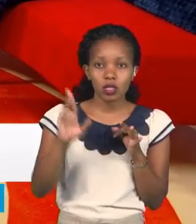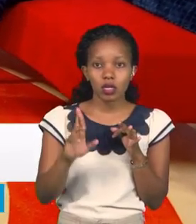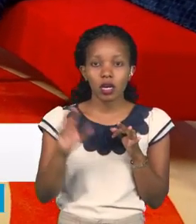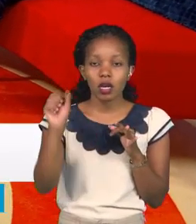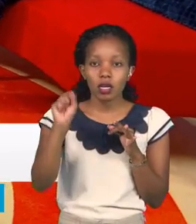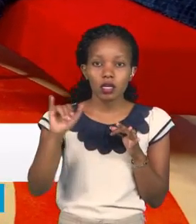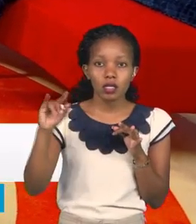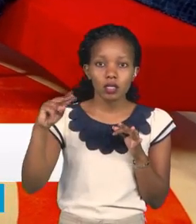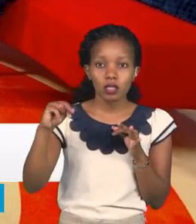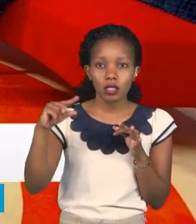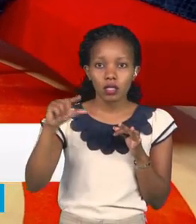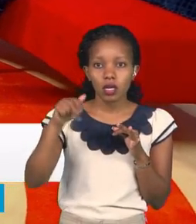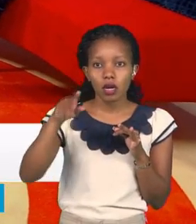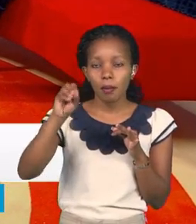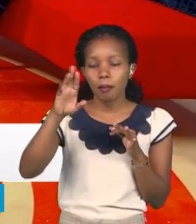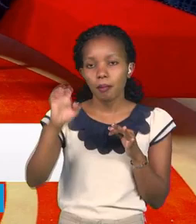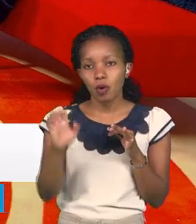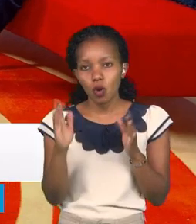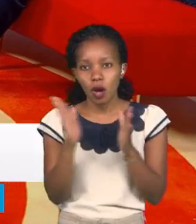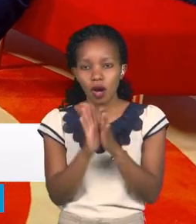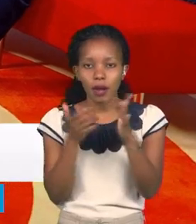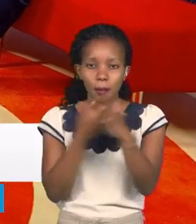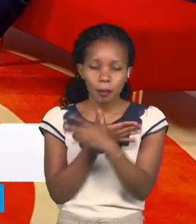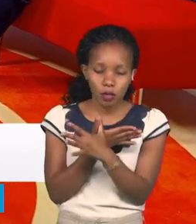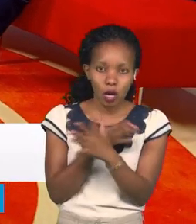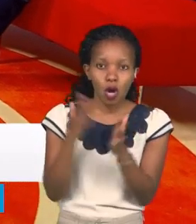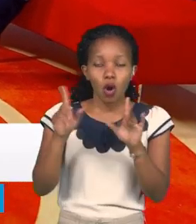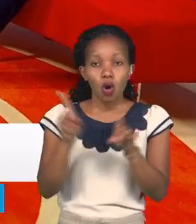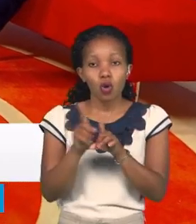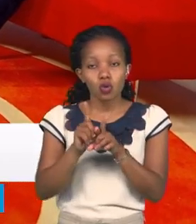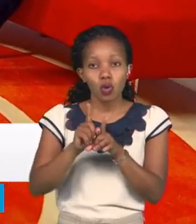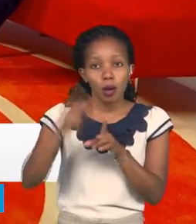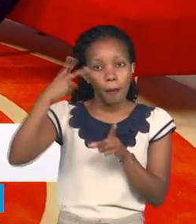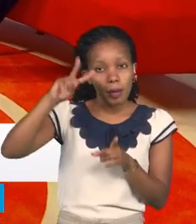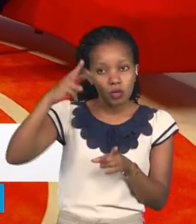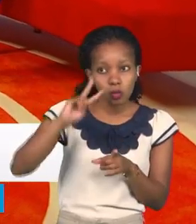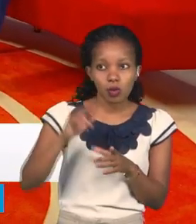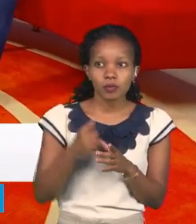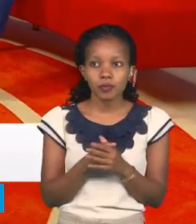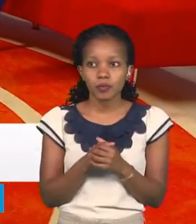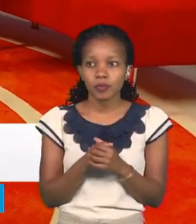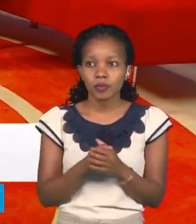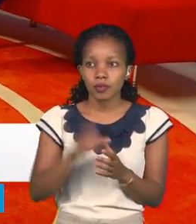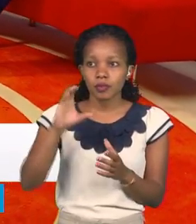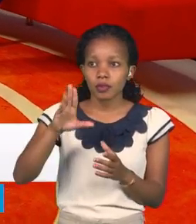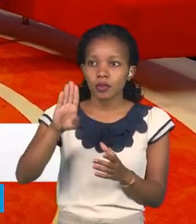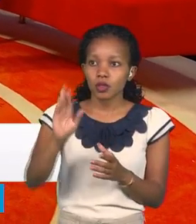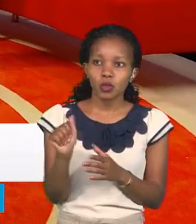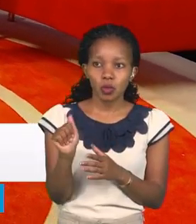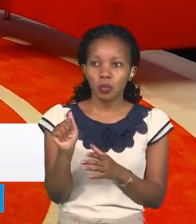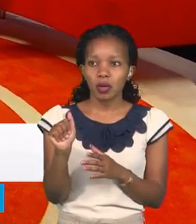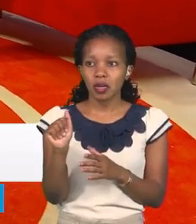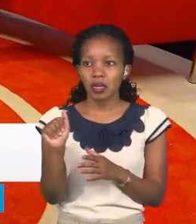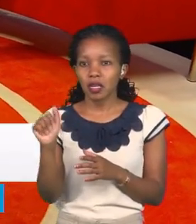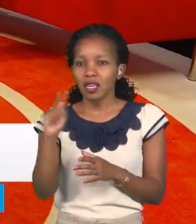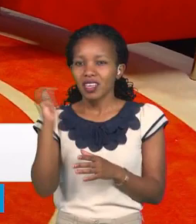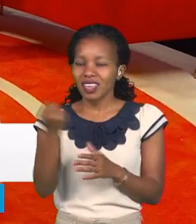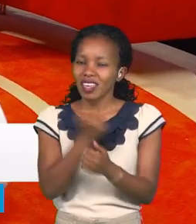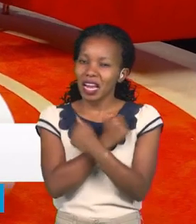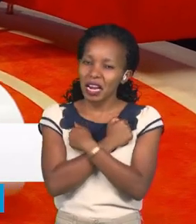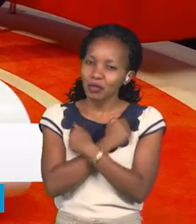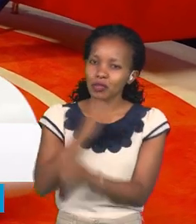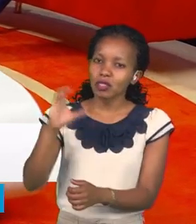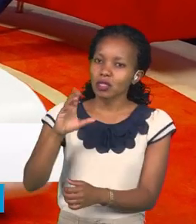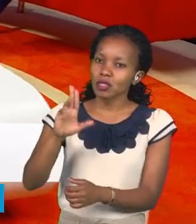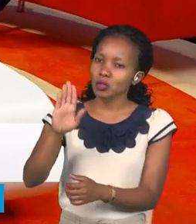yeah. Germany. Okay. Yeah, Mexico is also one of the popular destinations. Where's Cuba? You know, Cuba. Kenya's used to Cuba. Yeah. And that's